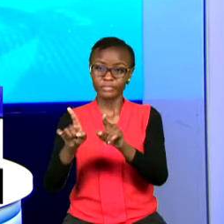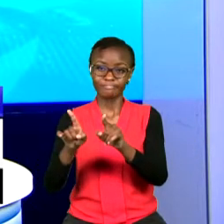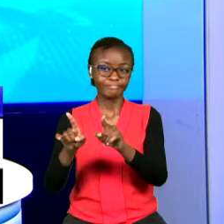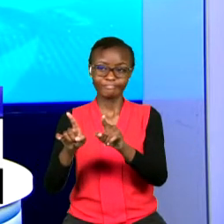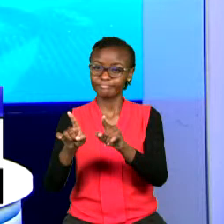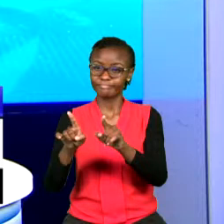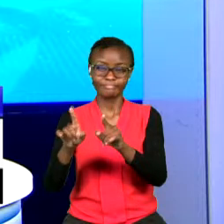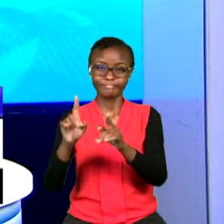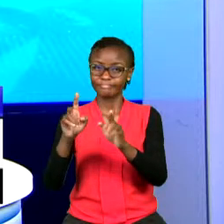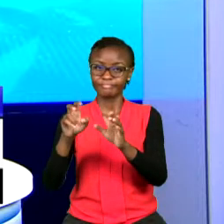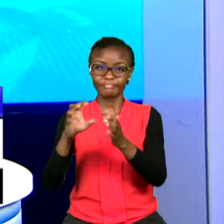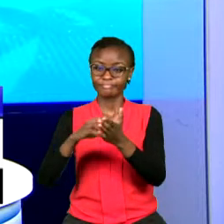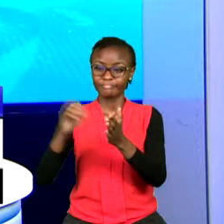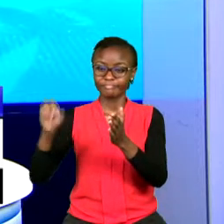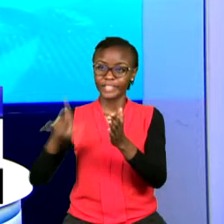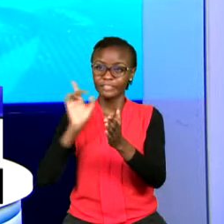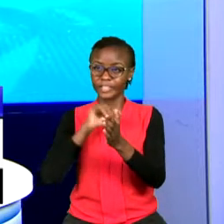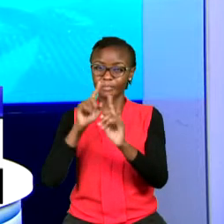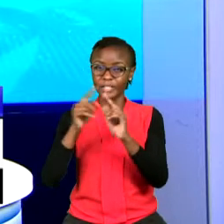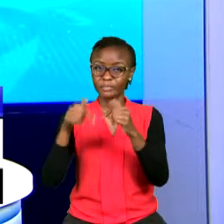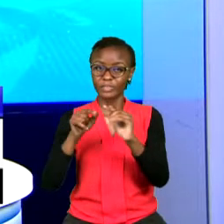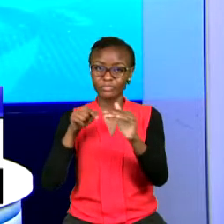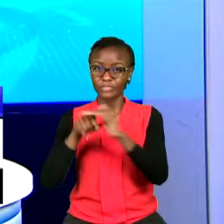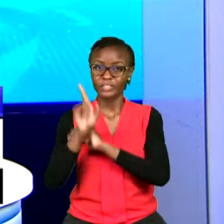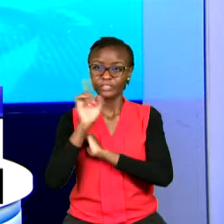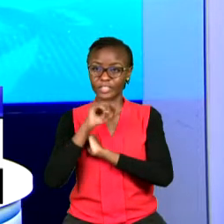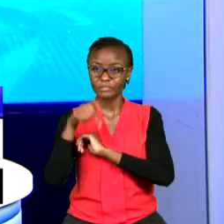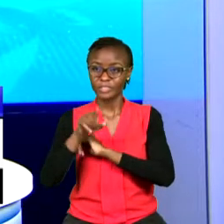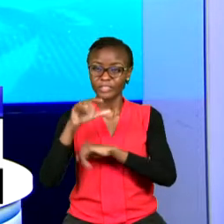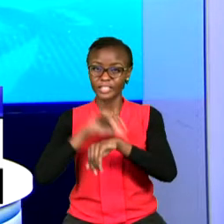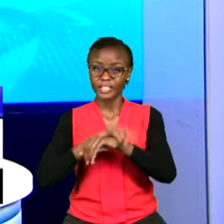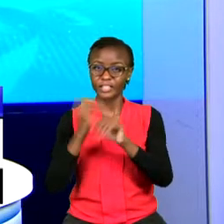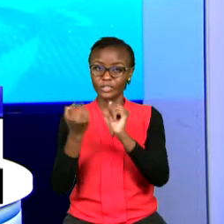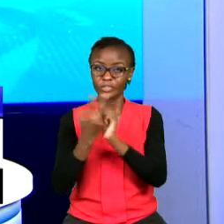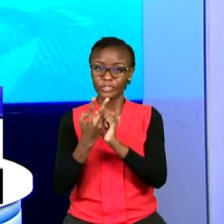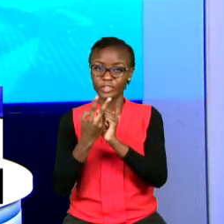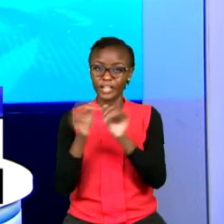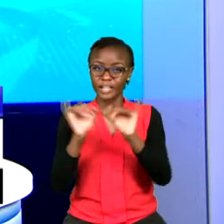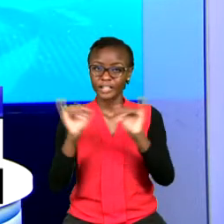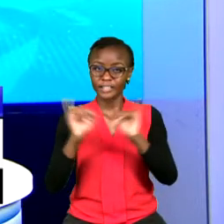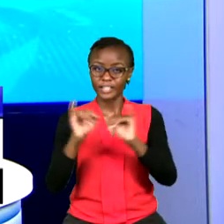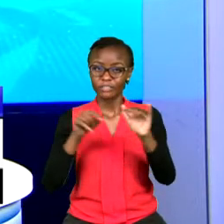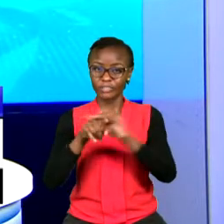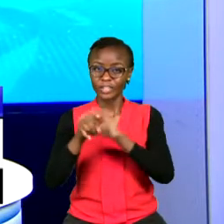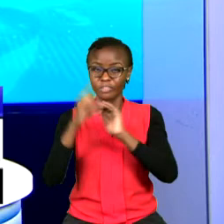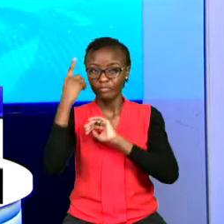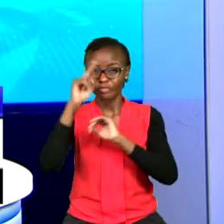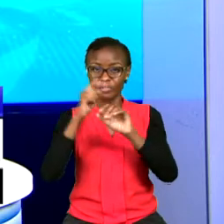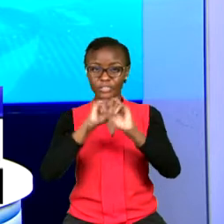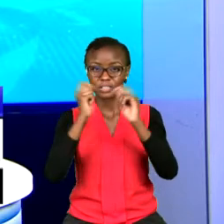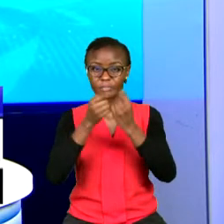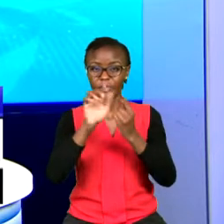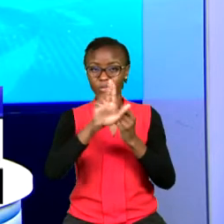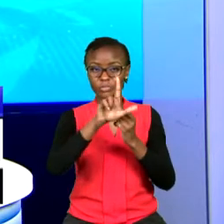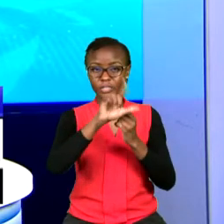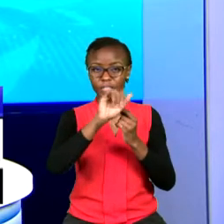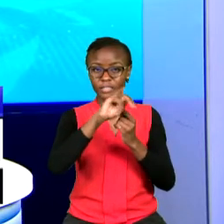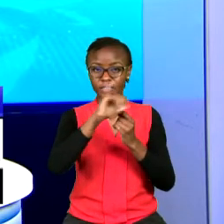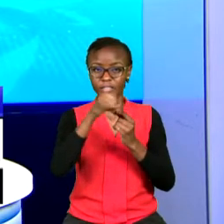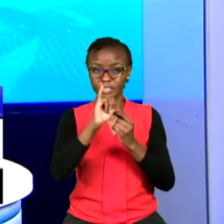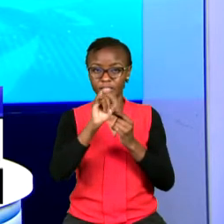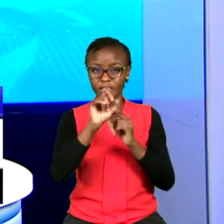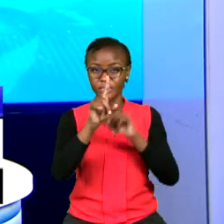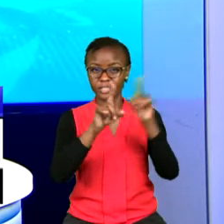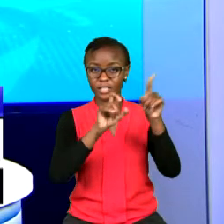being dropped despite his form in goal that saw him keep 12 clean sheets last season for his club Ulinzi Stars. Omar Mohammed with his story.